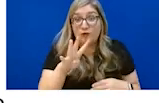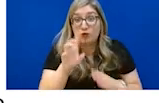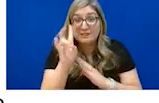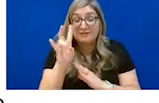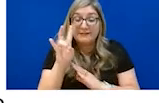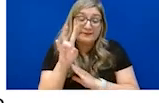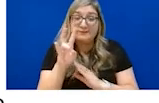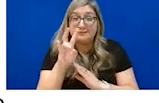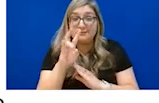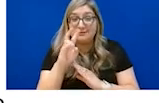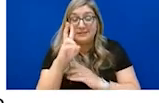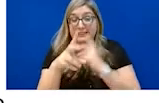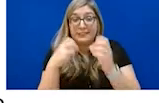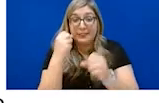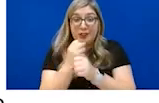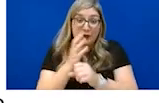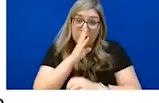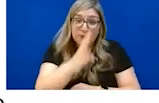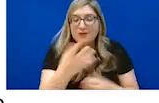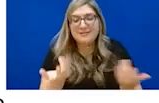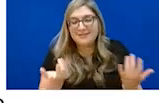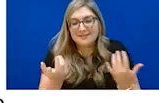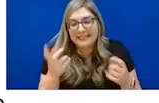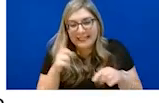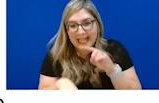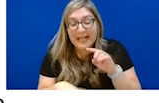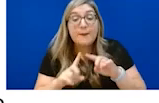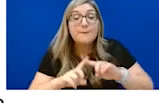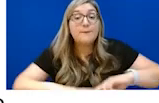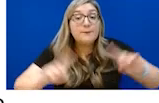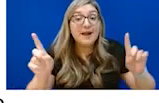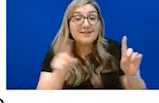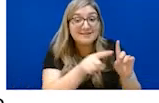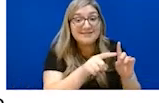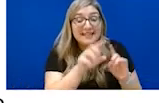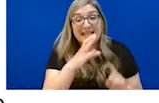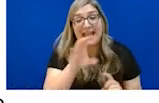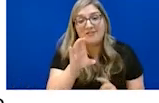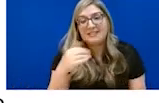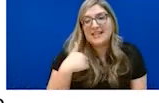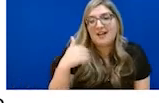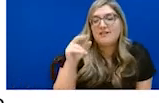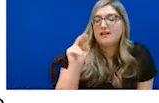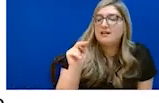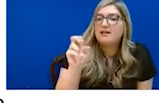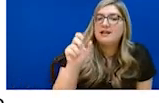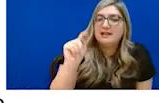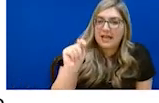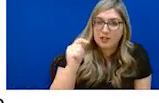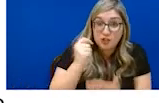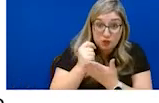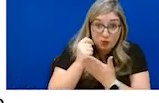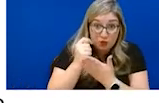But we've had a Net Tutor. If you've seen that in Canvas, Net Tutor, we've had that for, wow, I think